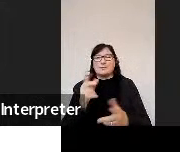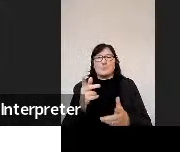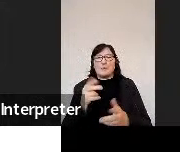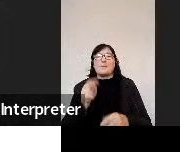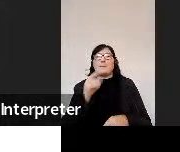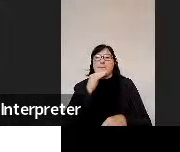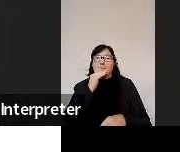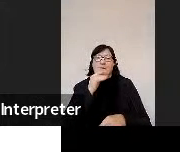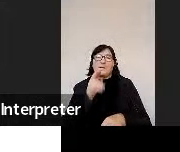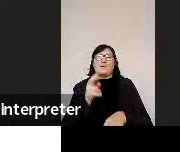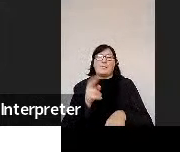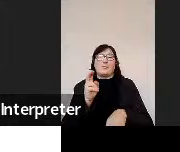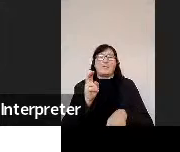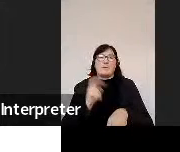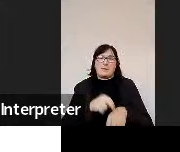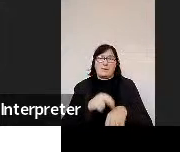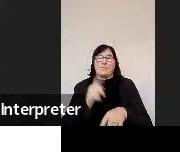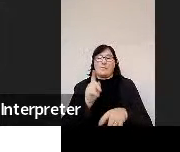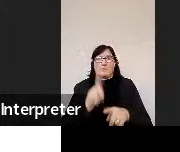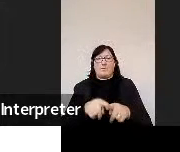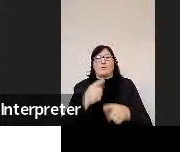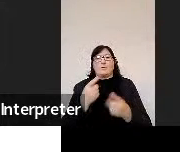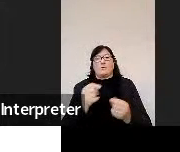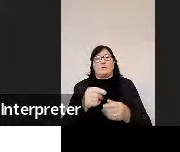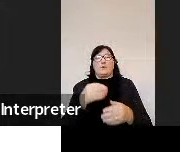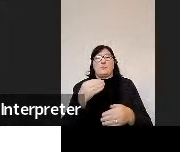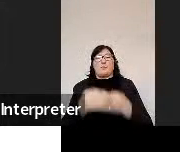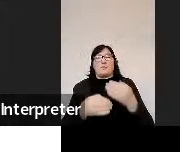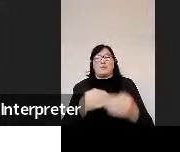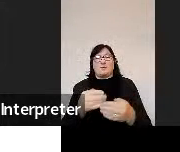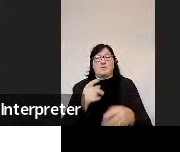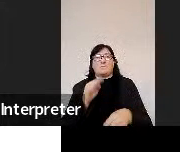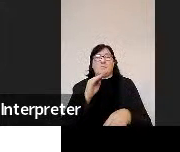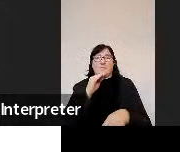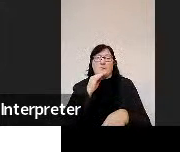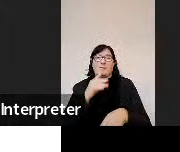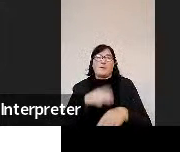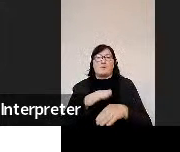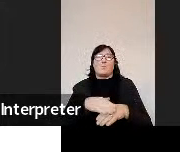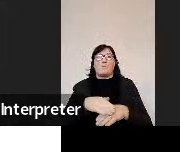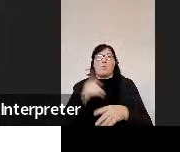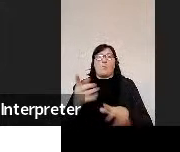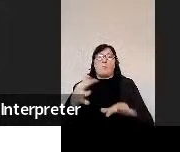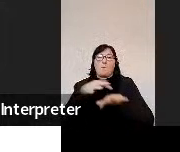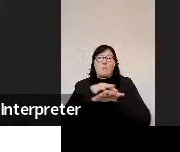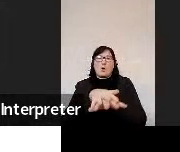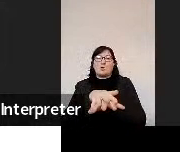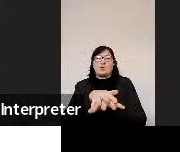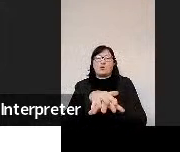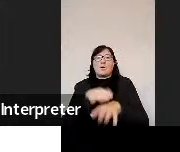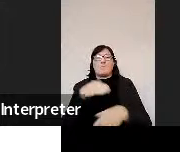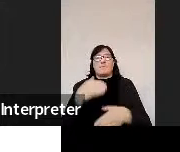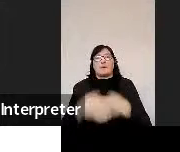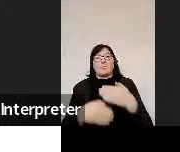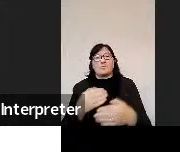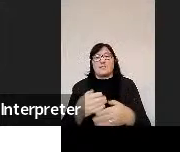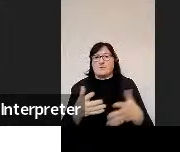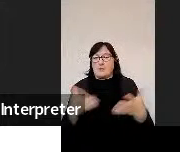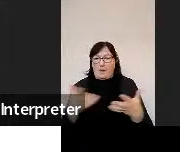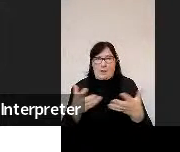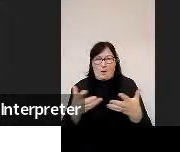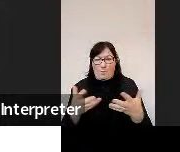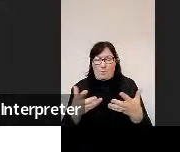the merge process. There's more information about the merge process on the SARS website. Important to note, if you